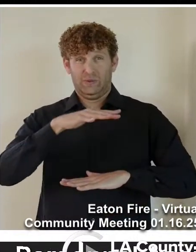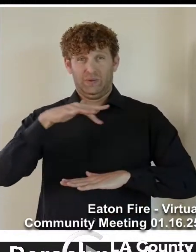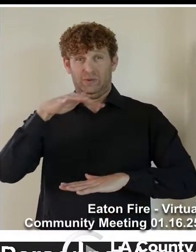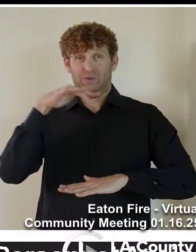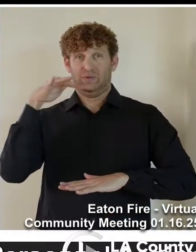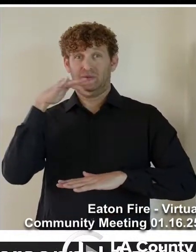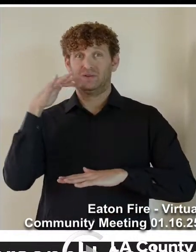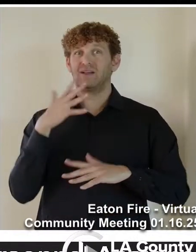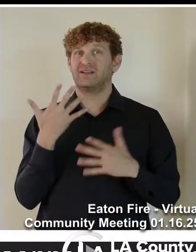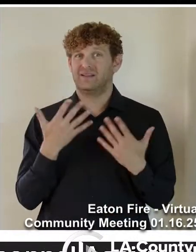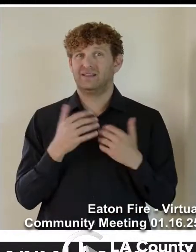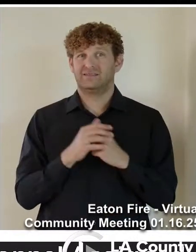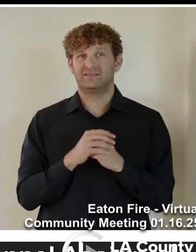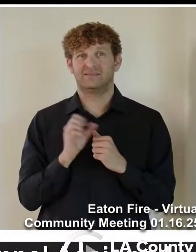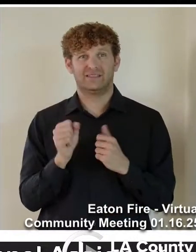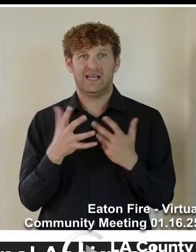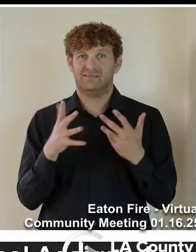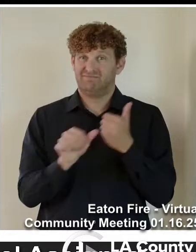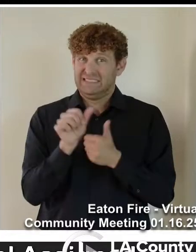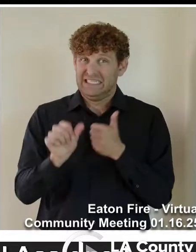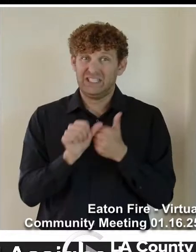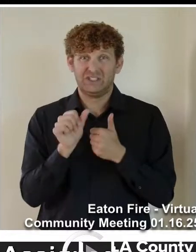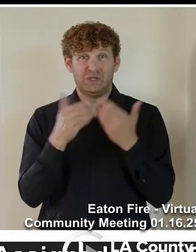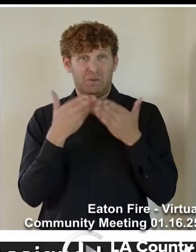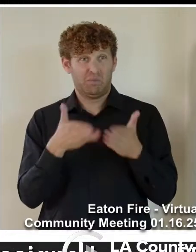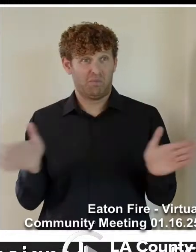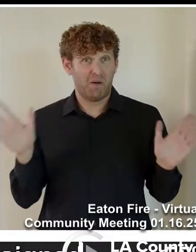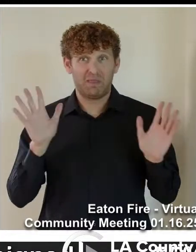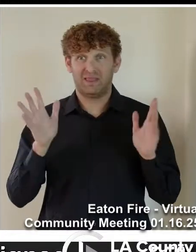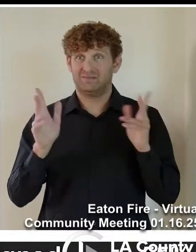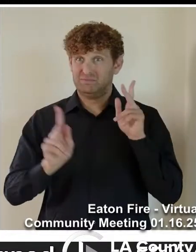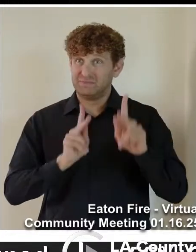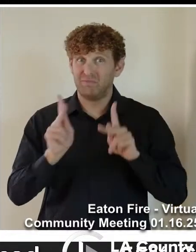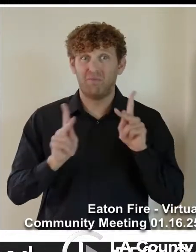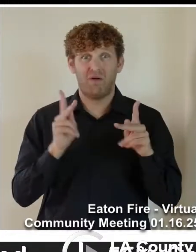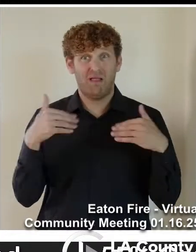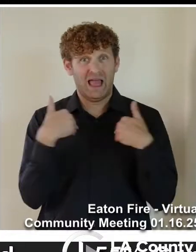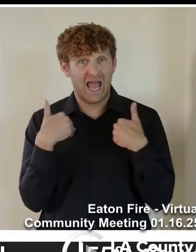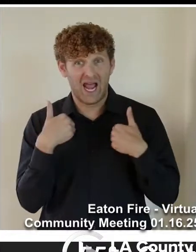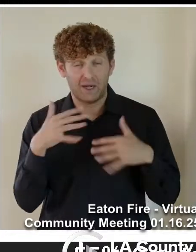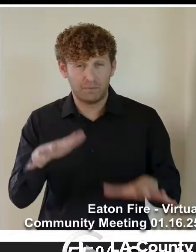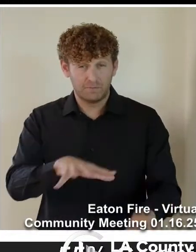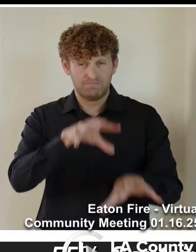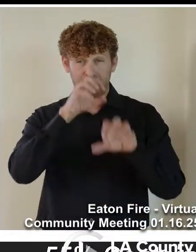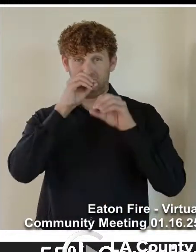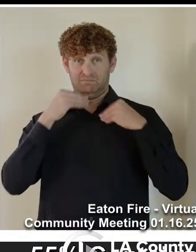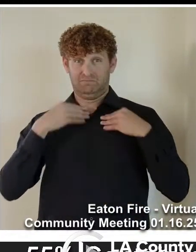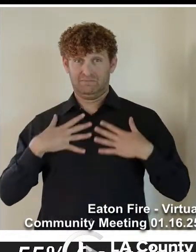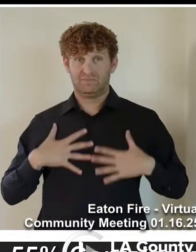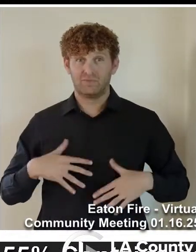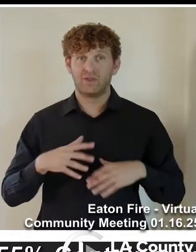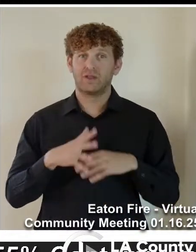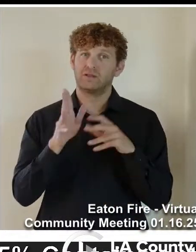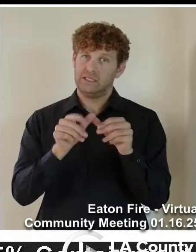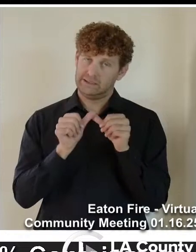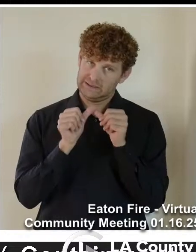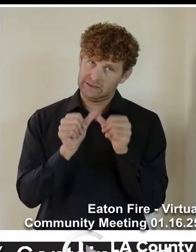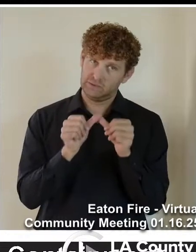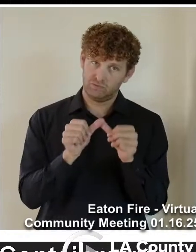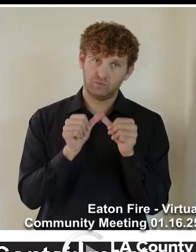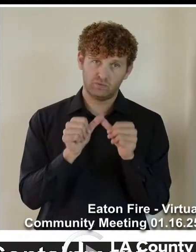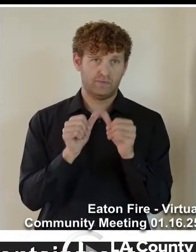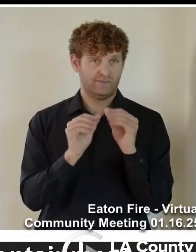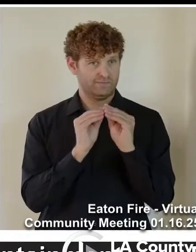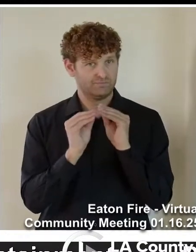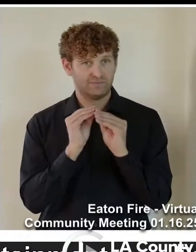handled improperly. Here's what to expect for debris removal as we work together towards restoration. Step 1,